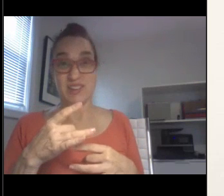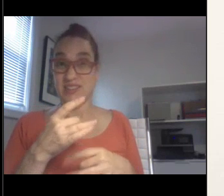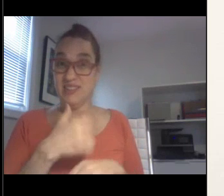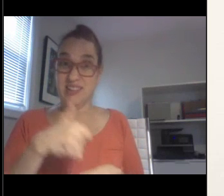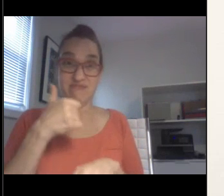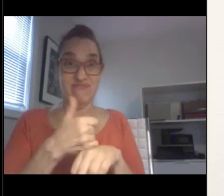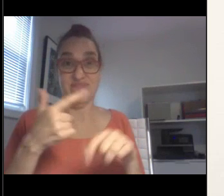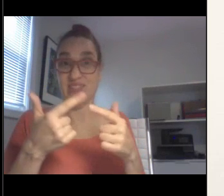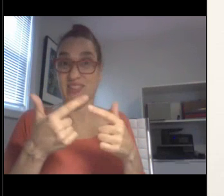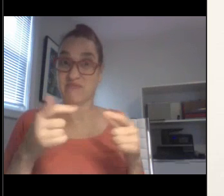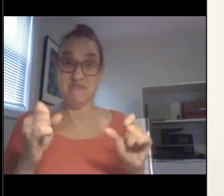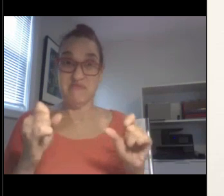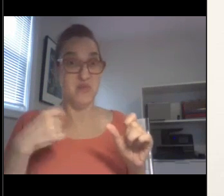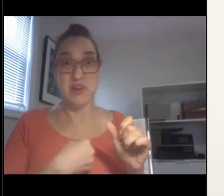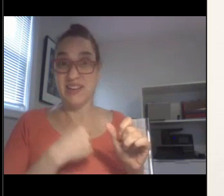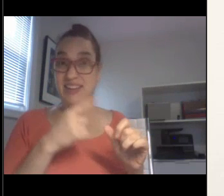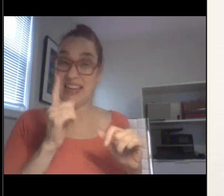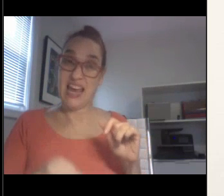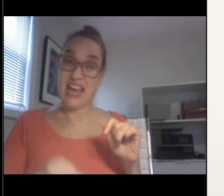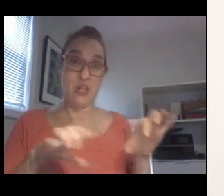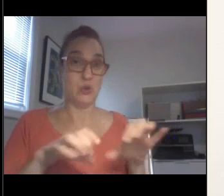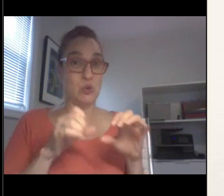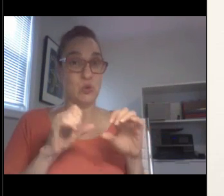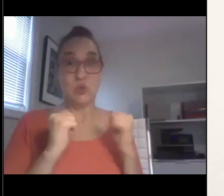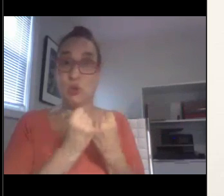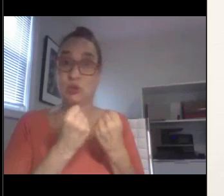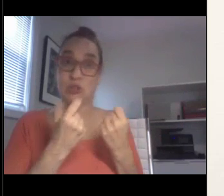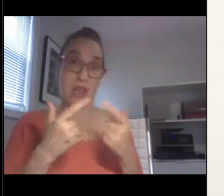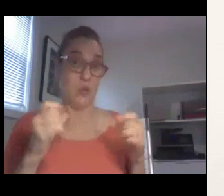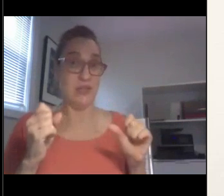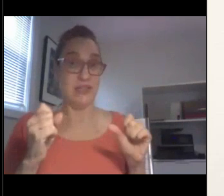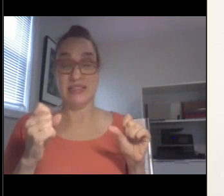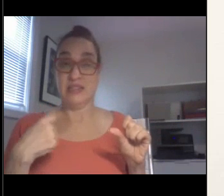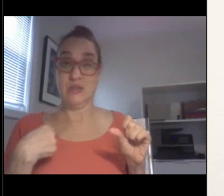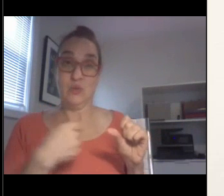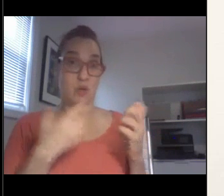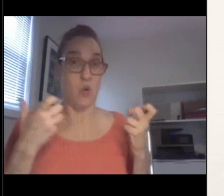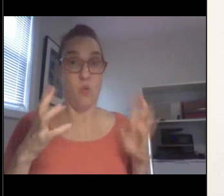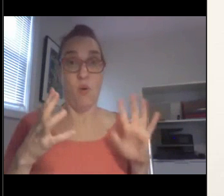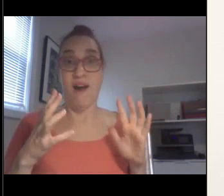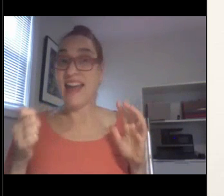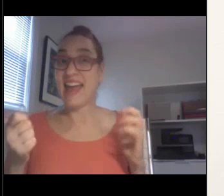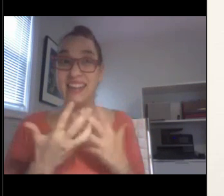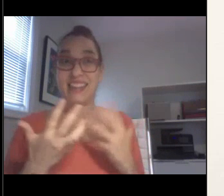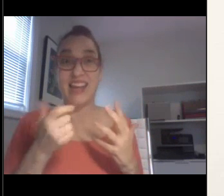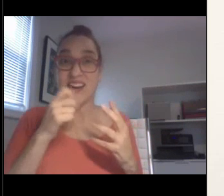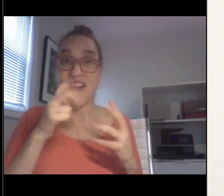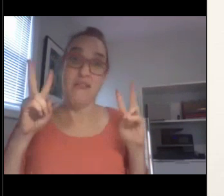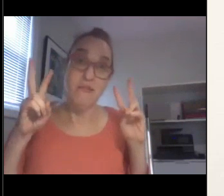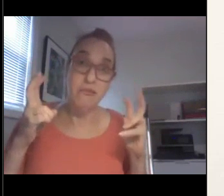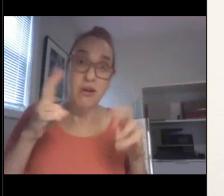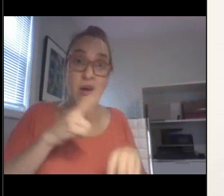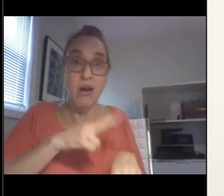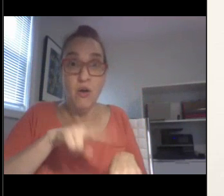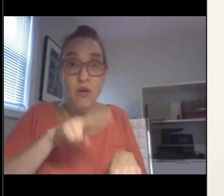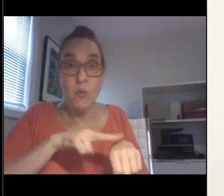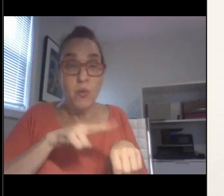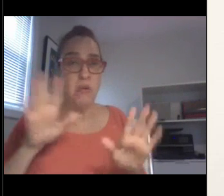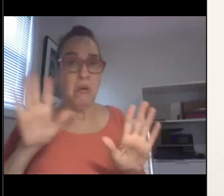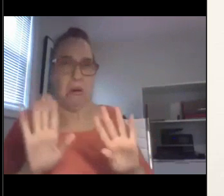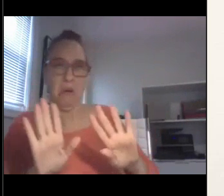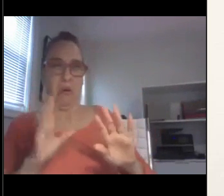blanket socio as a topic, because anything that is non-normative within that case is now socio, and we don't do socio,